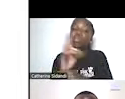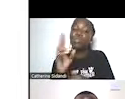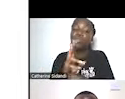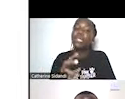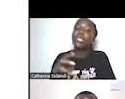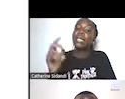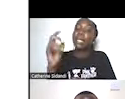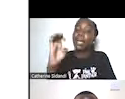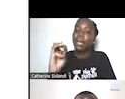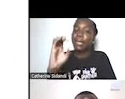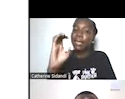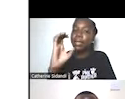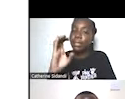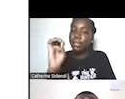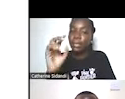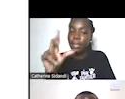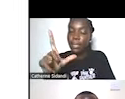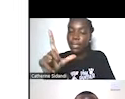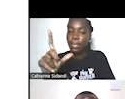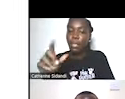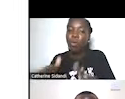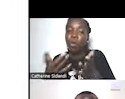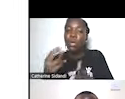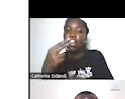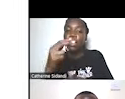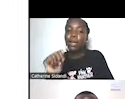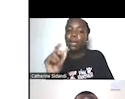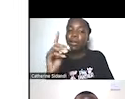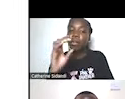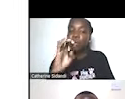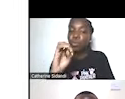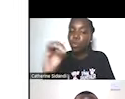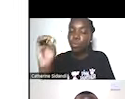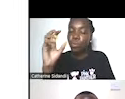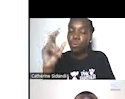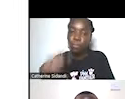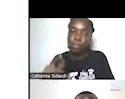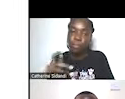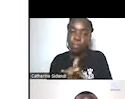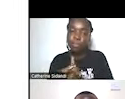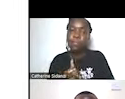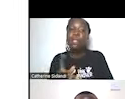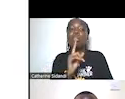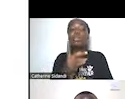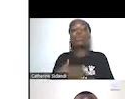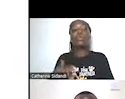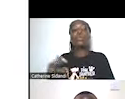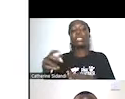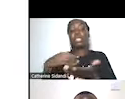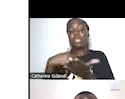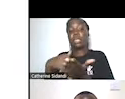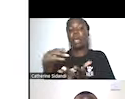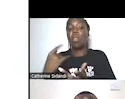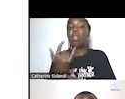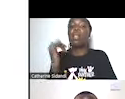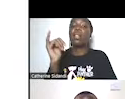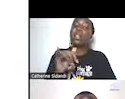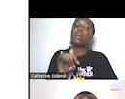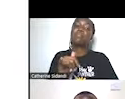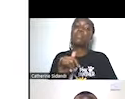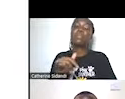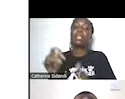also one called Hadoop. And there's many more. I'm not giving everything, but just giving the most common, the commonly used. Where even if you need a knowledge on them, you